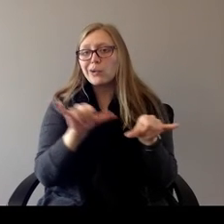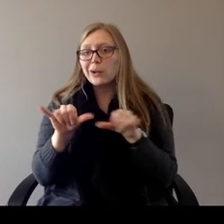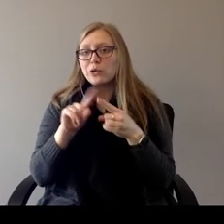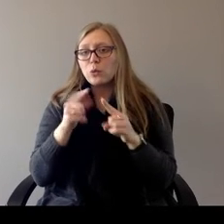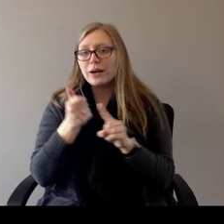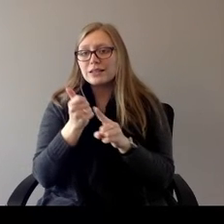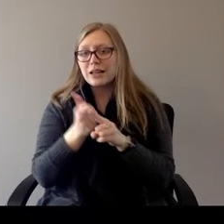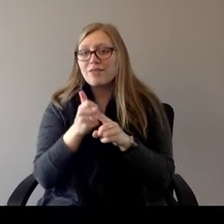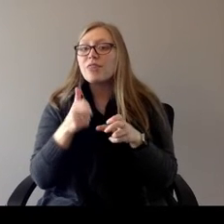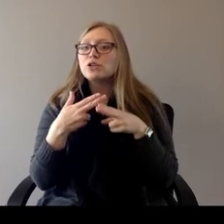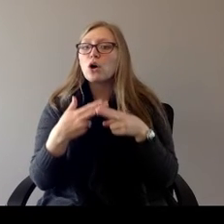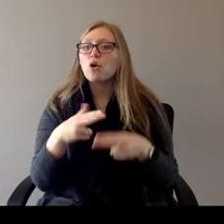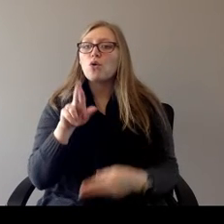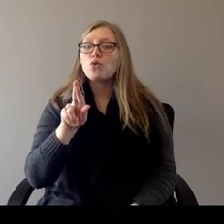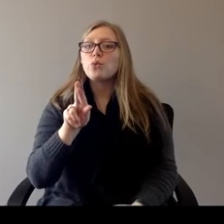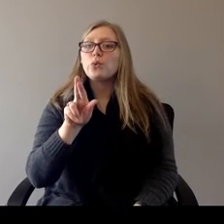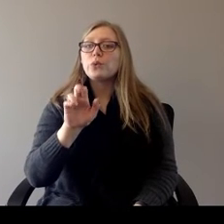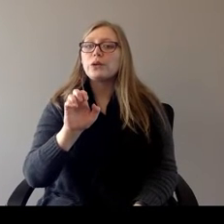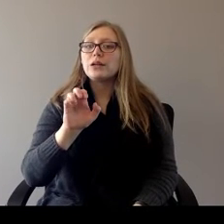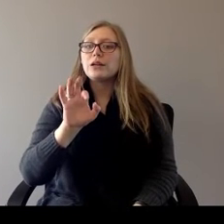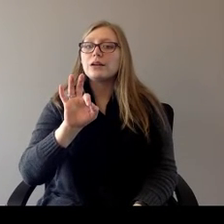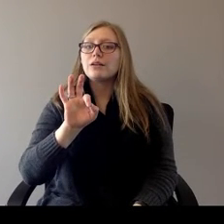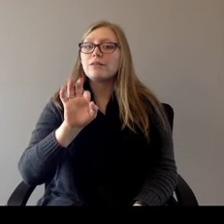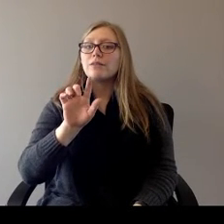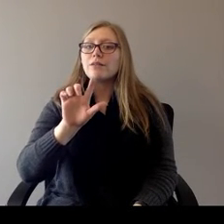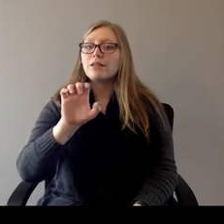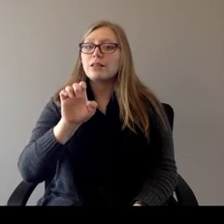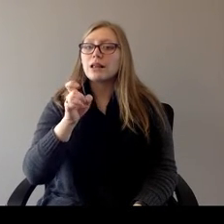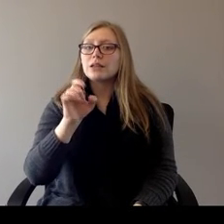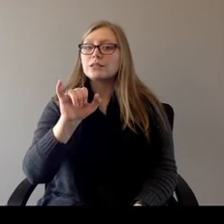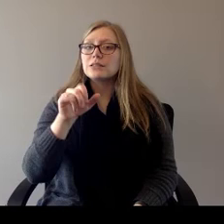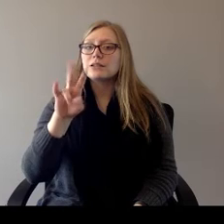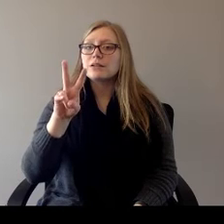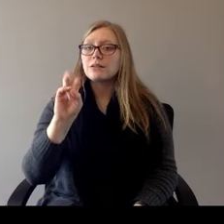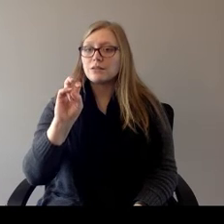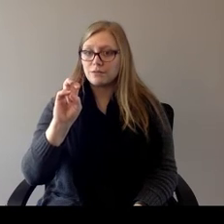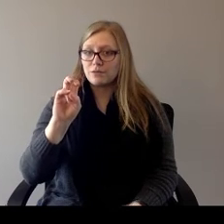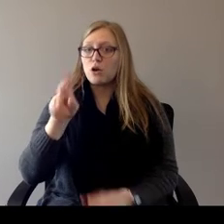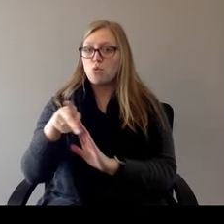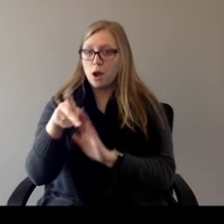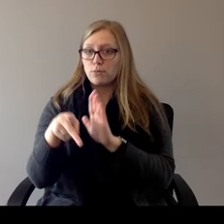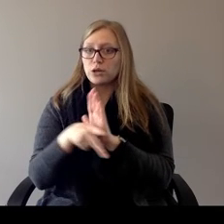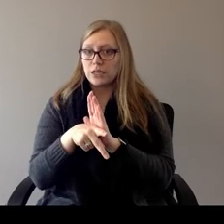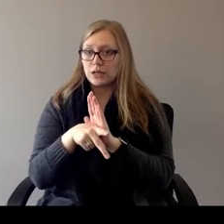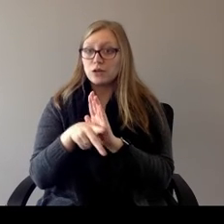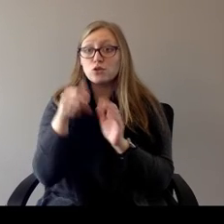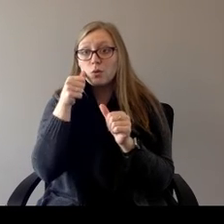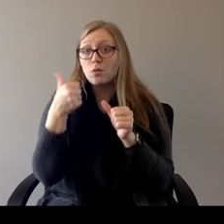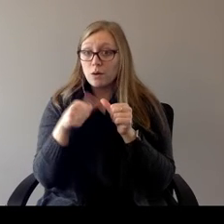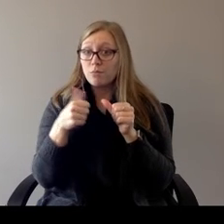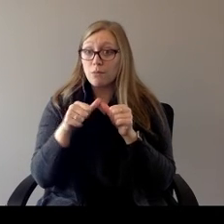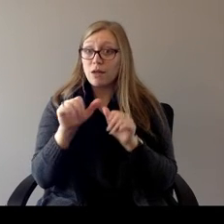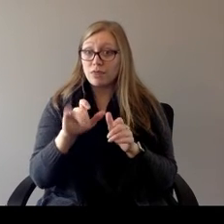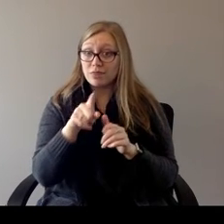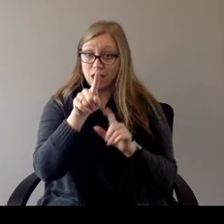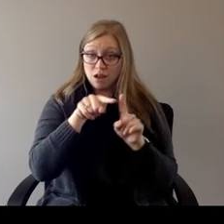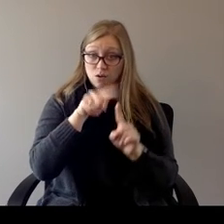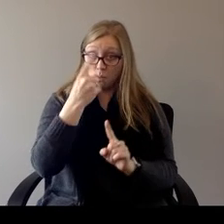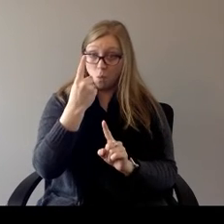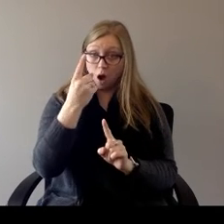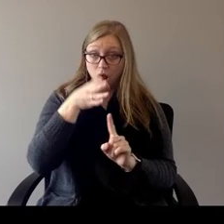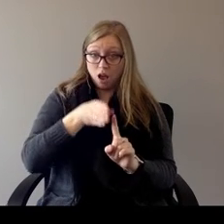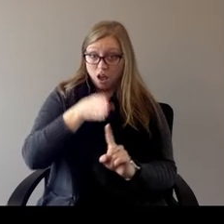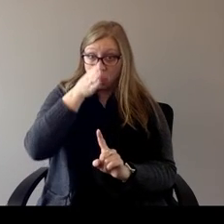have a side that it's in both triangles that you can use it as 2 separate sides in your explanation.